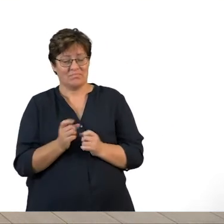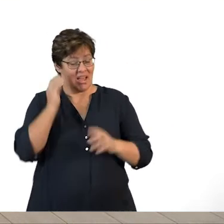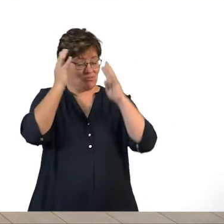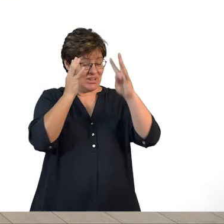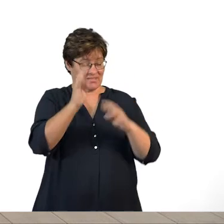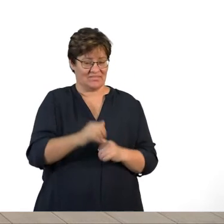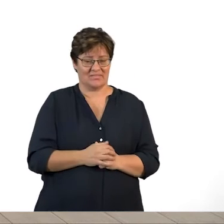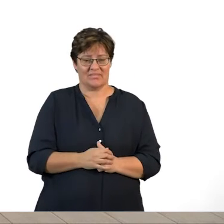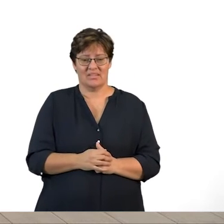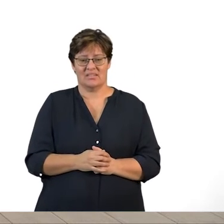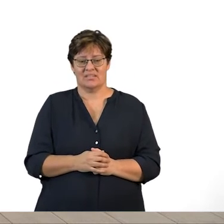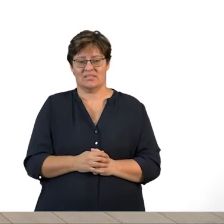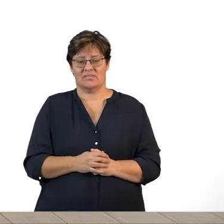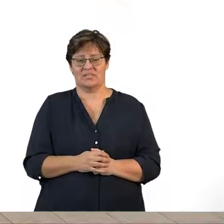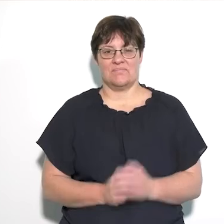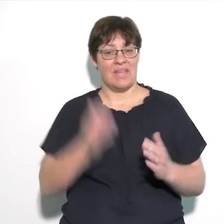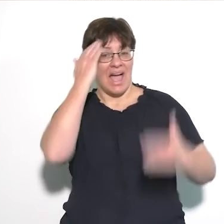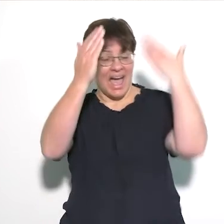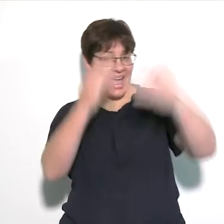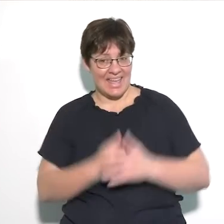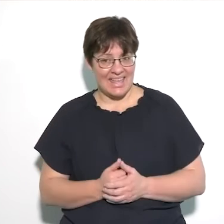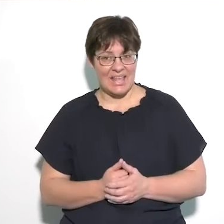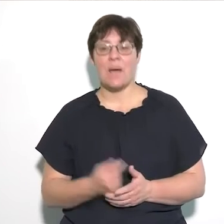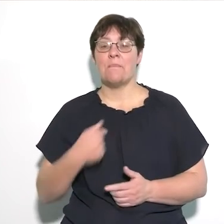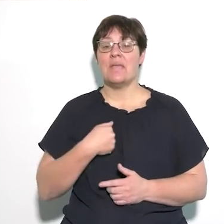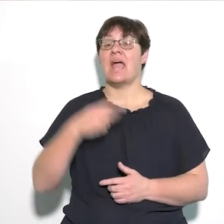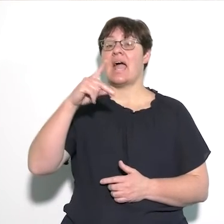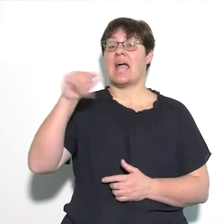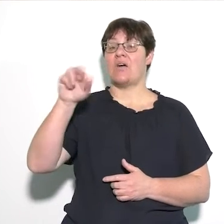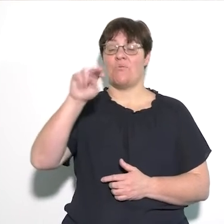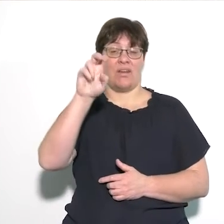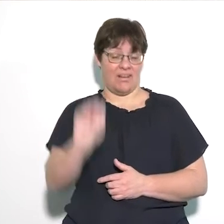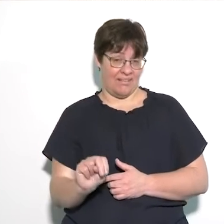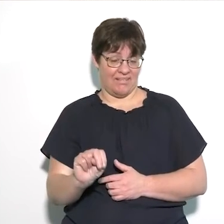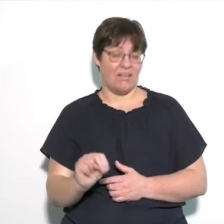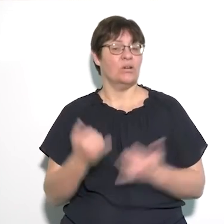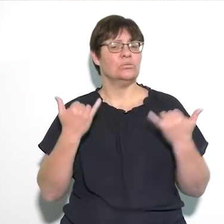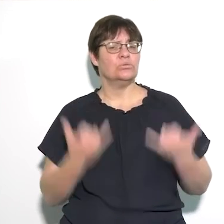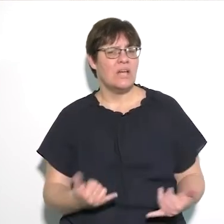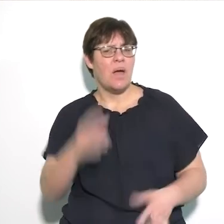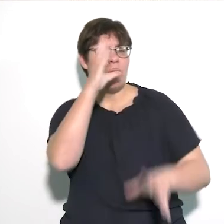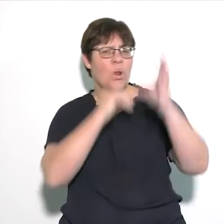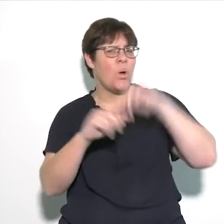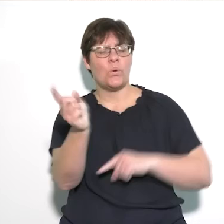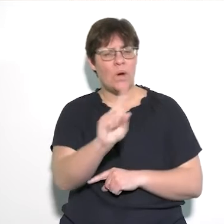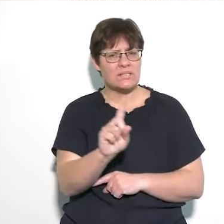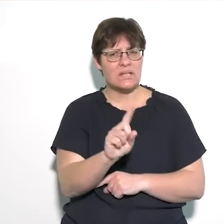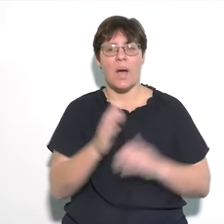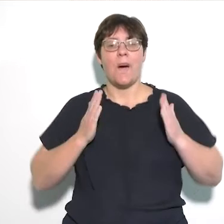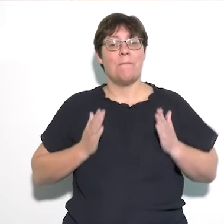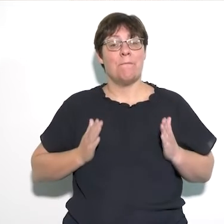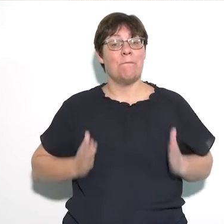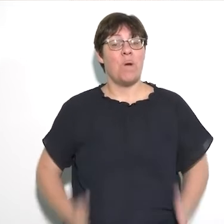parts. Let's be creative. Hello, I'm Karen Wallstra, and today we're going to be learning about the